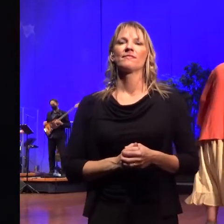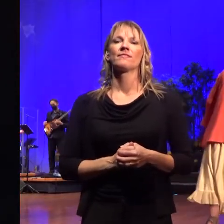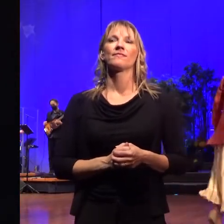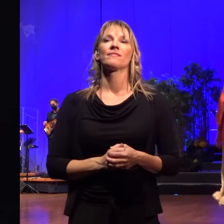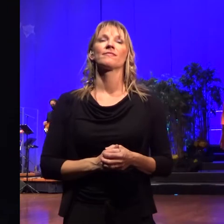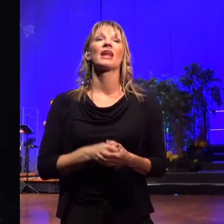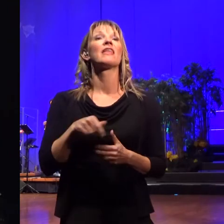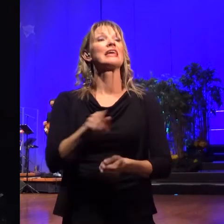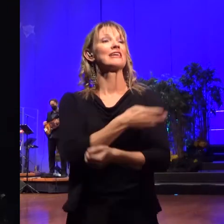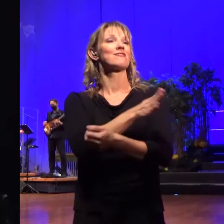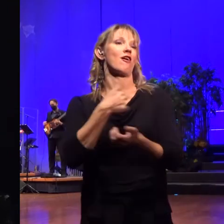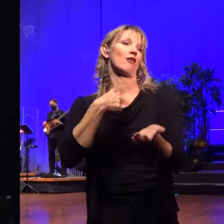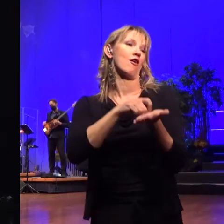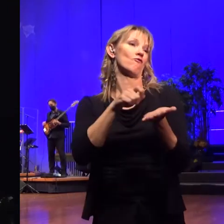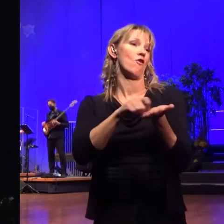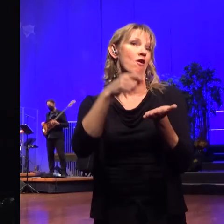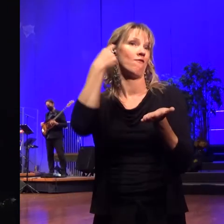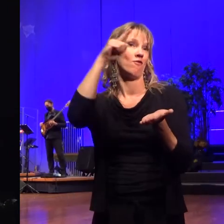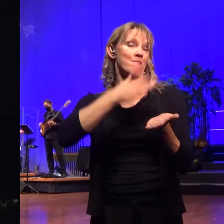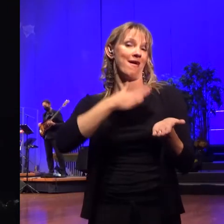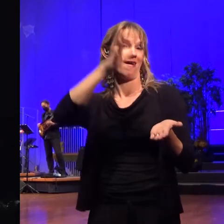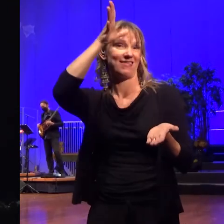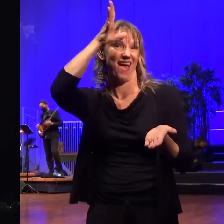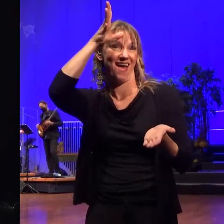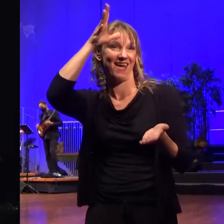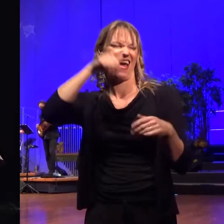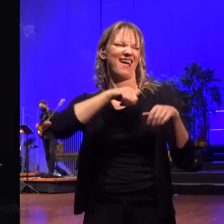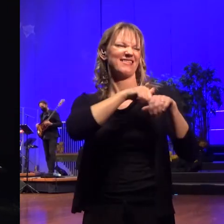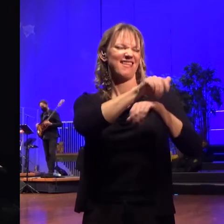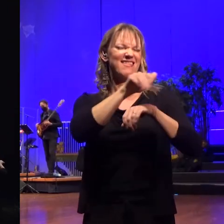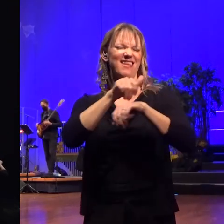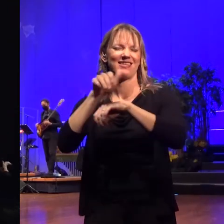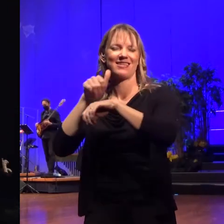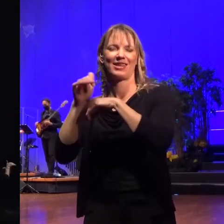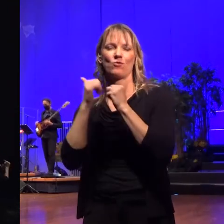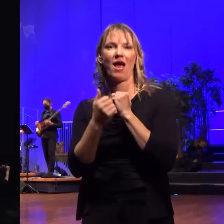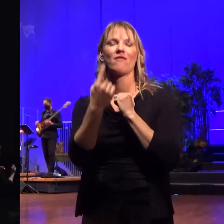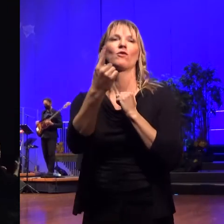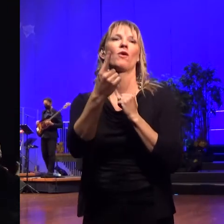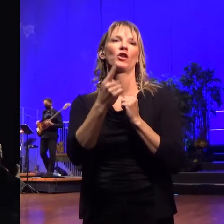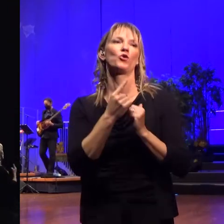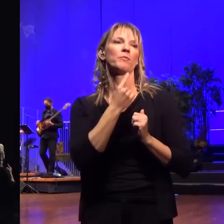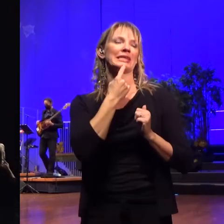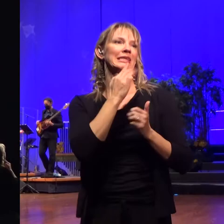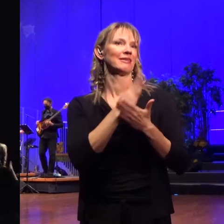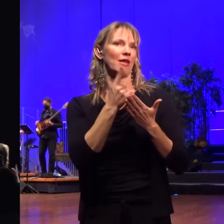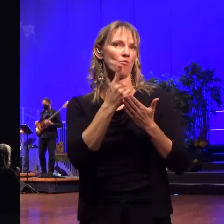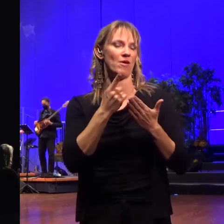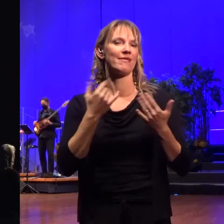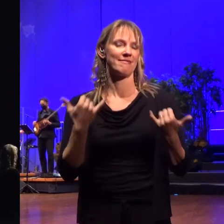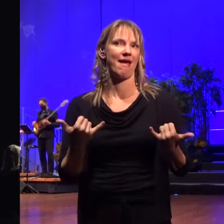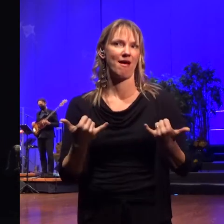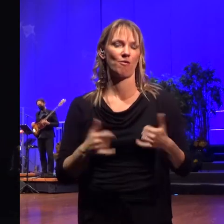I wrote this song for my dad, and I send it out to everyone who misses somebody right now.